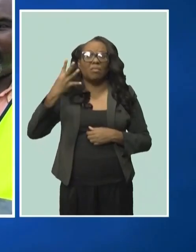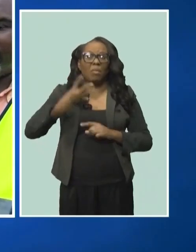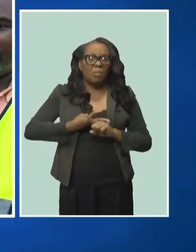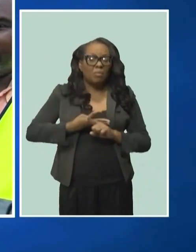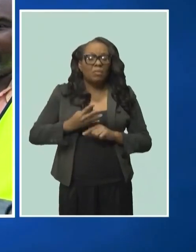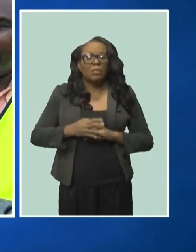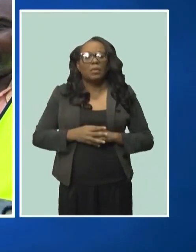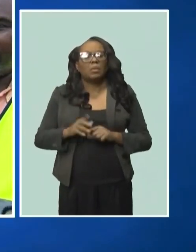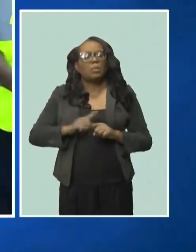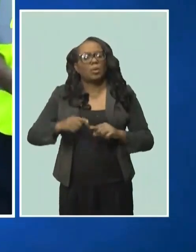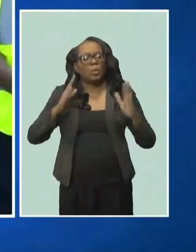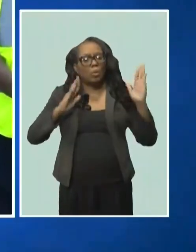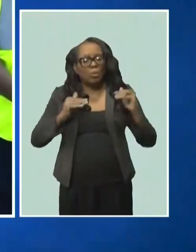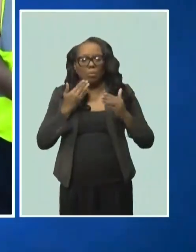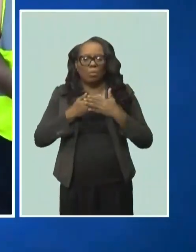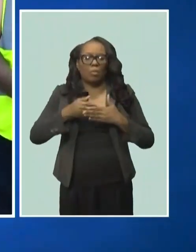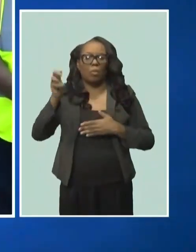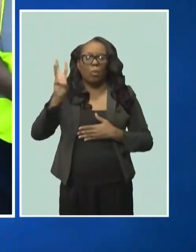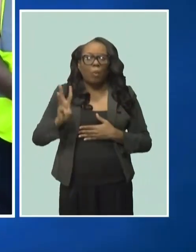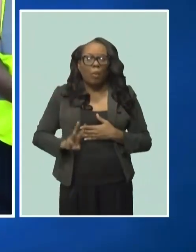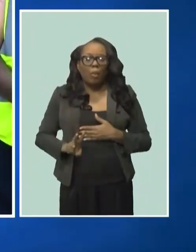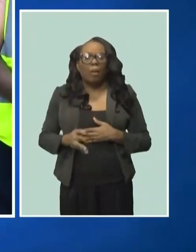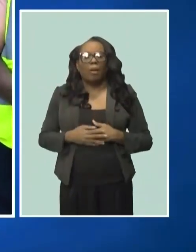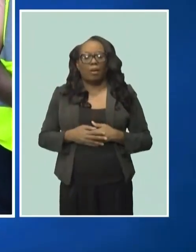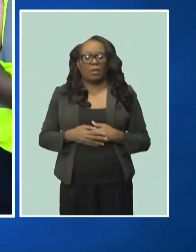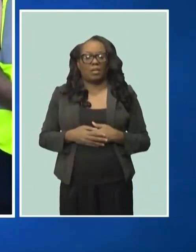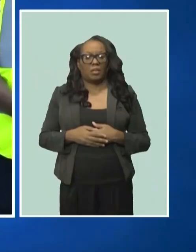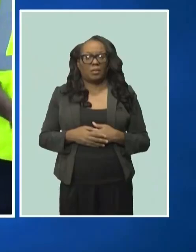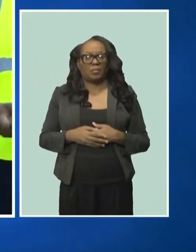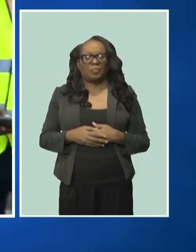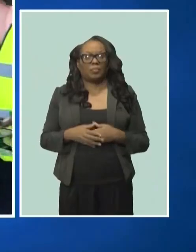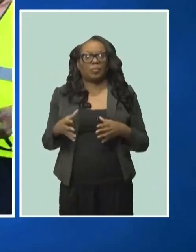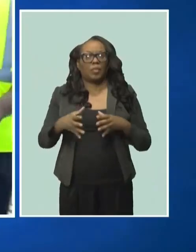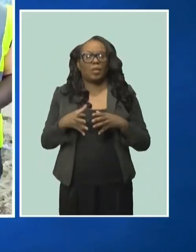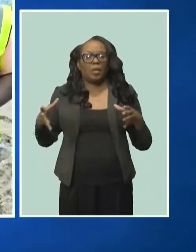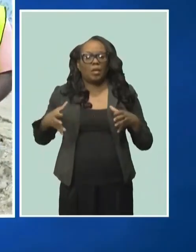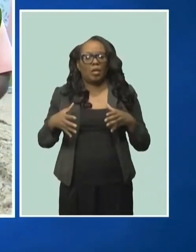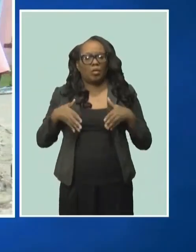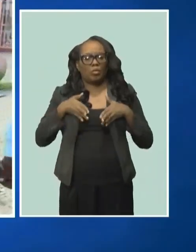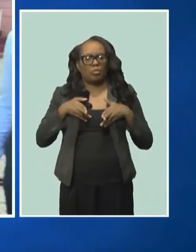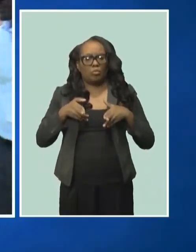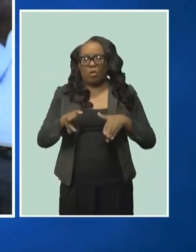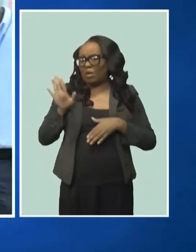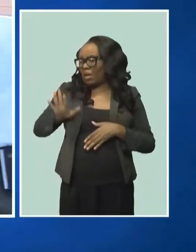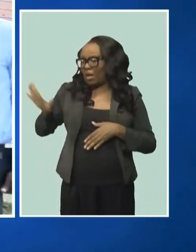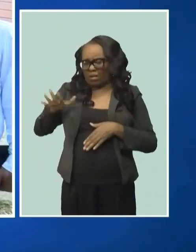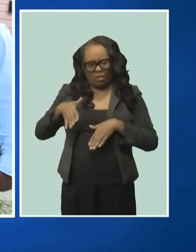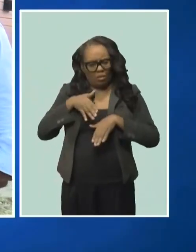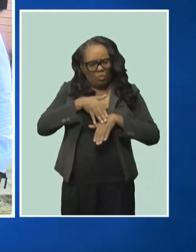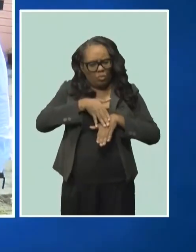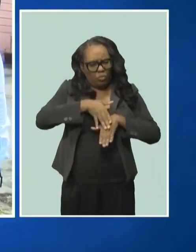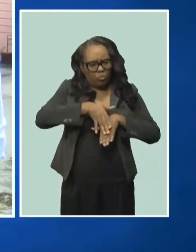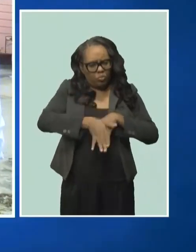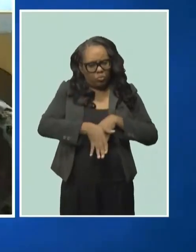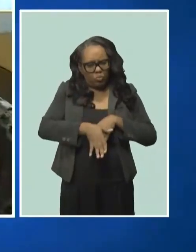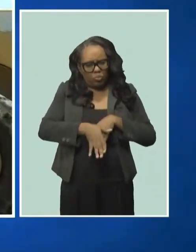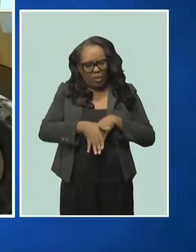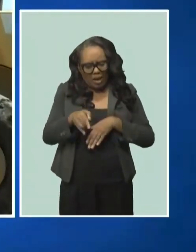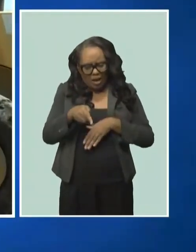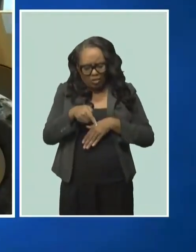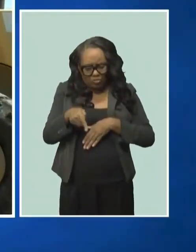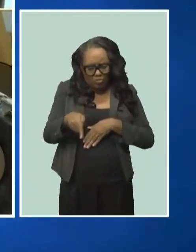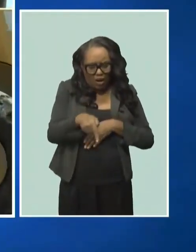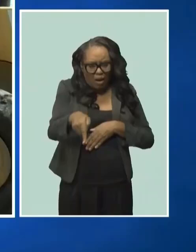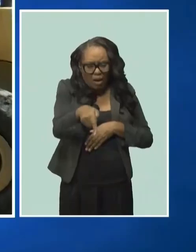that we have good weather. With the area suffering a number of road collapses, officials have sought to give assurances steps are being